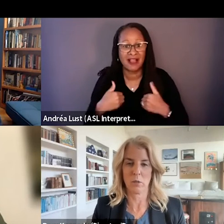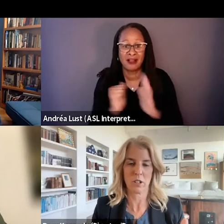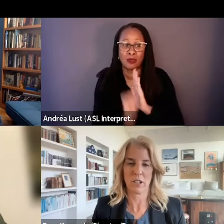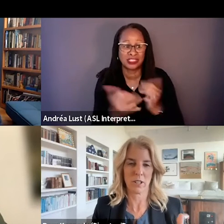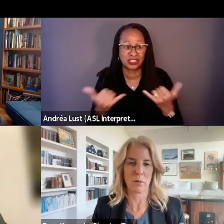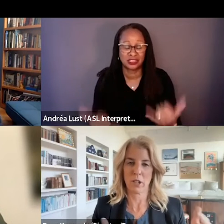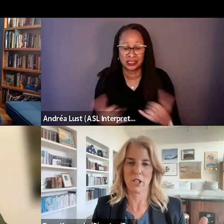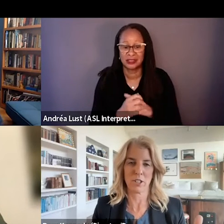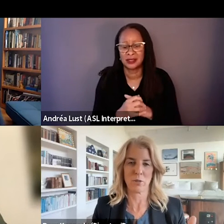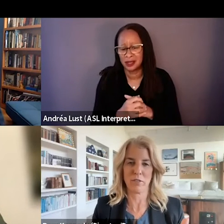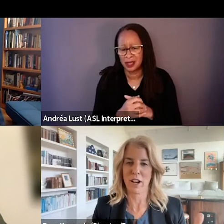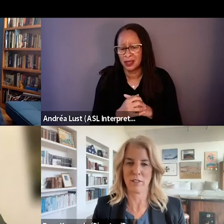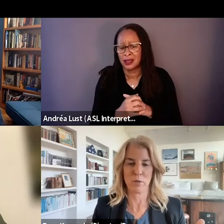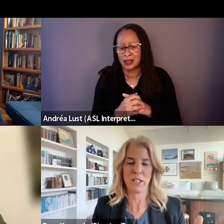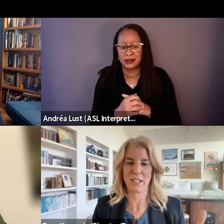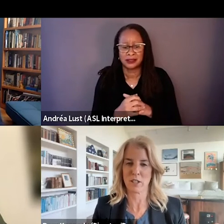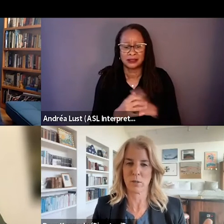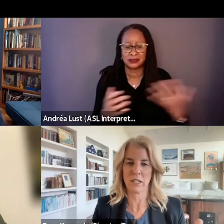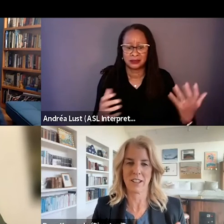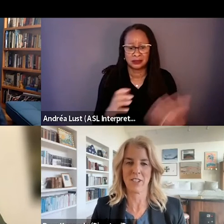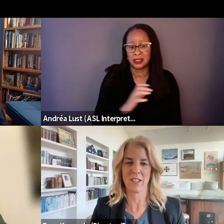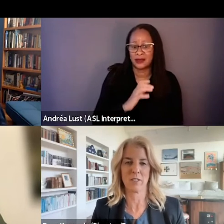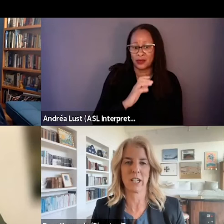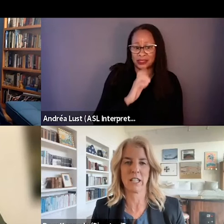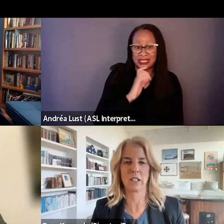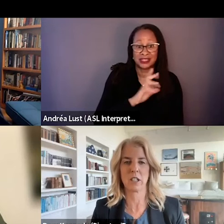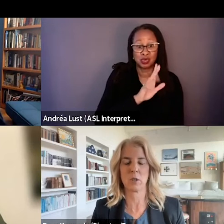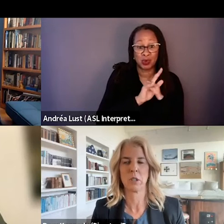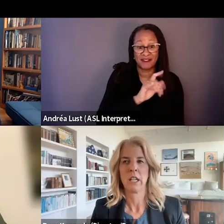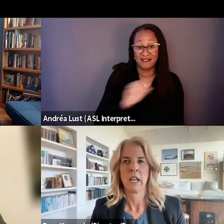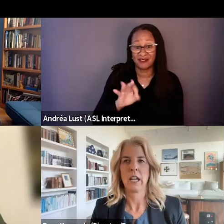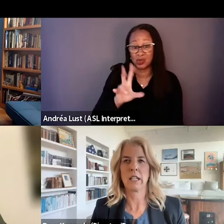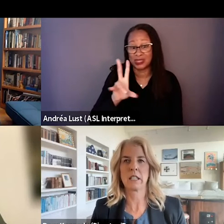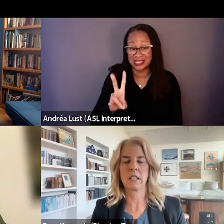You know, they're on operation 25, 26, 27, right? So